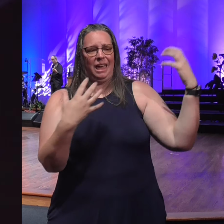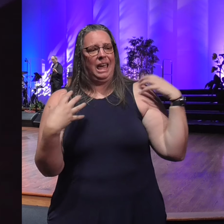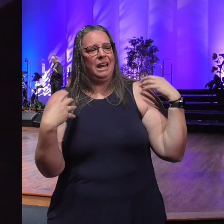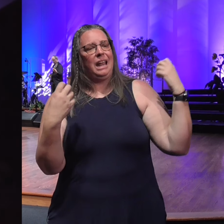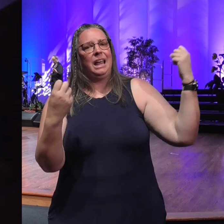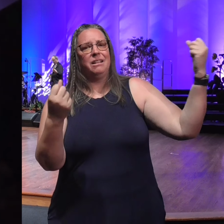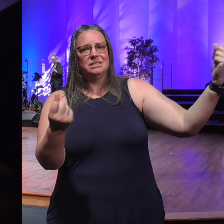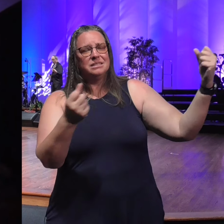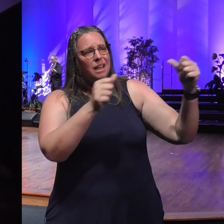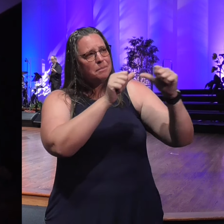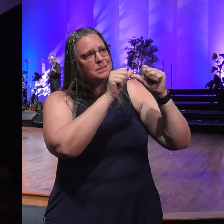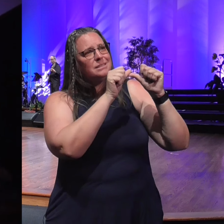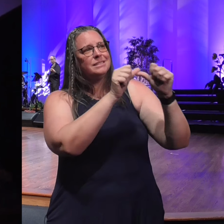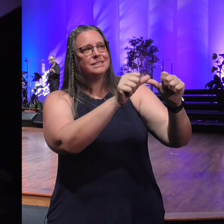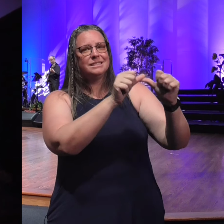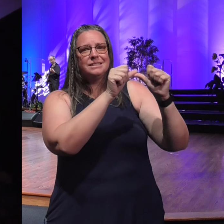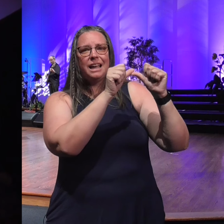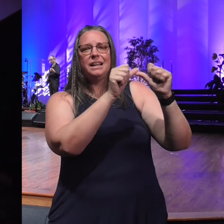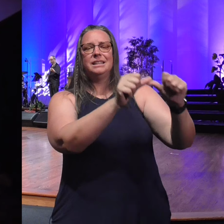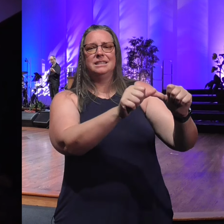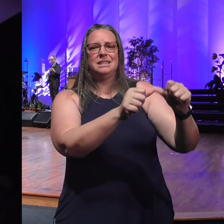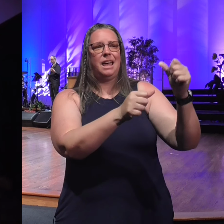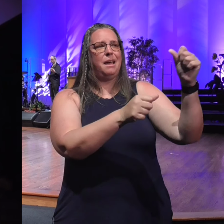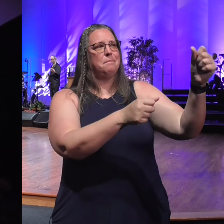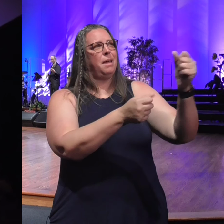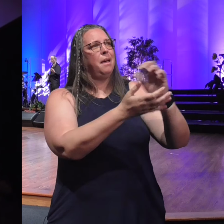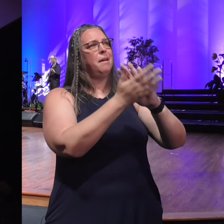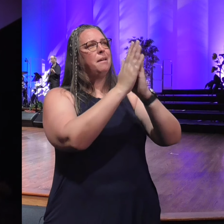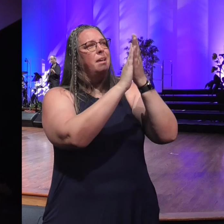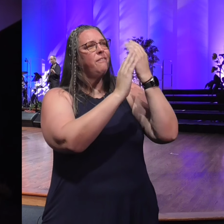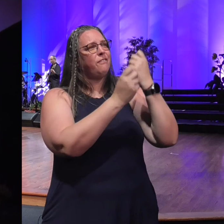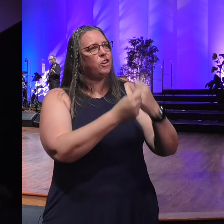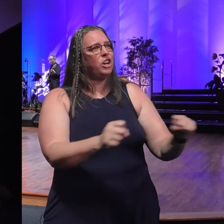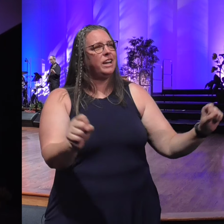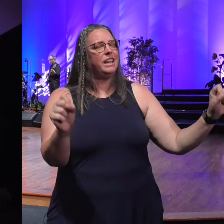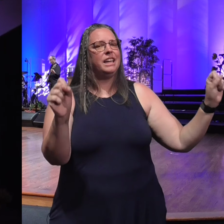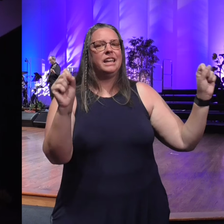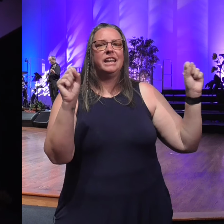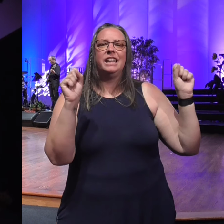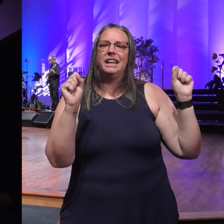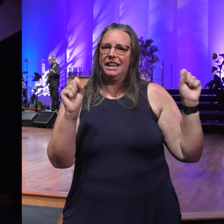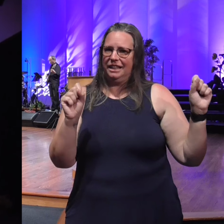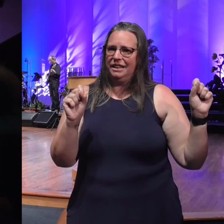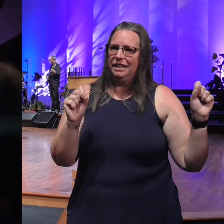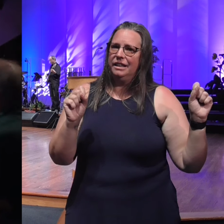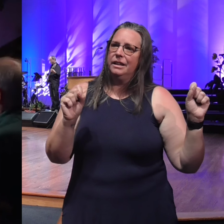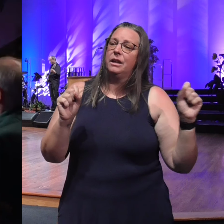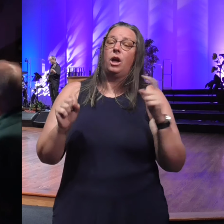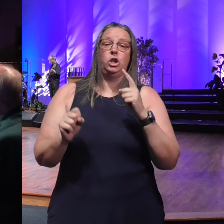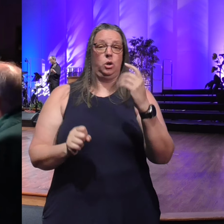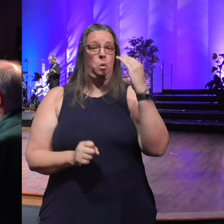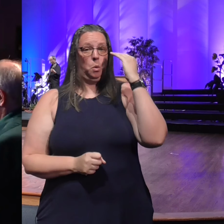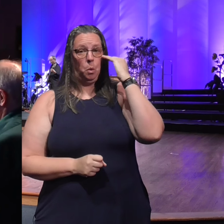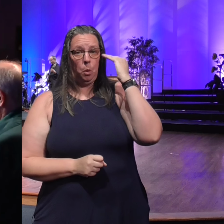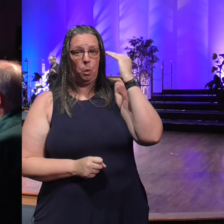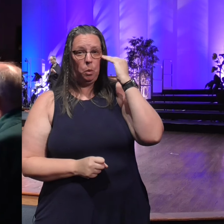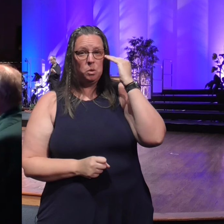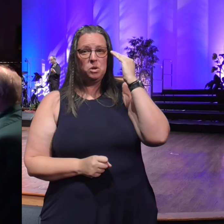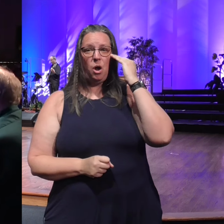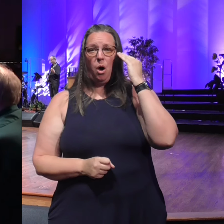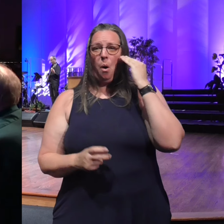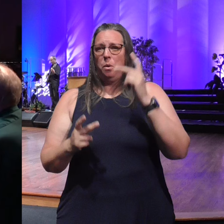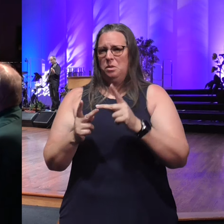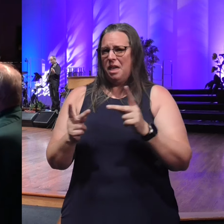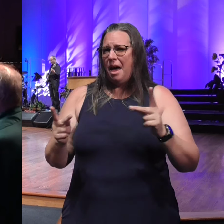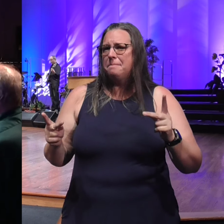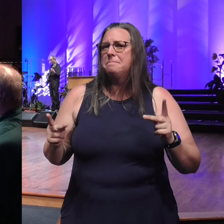them, sustains them, and it sets them free. You know the place